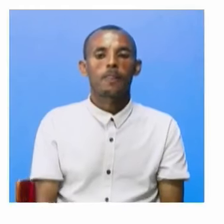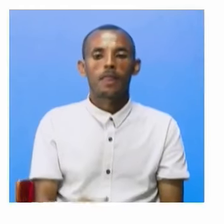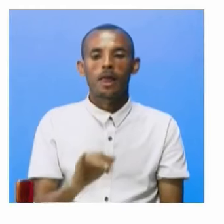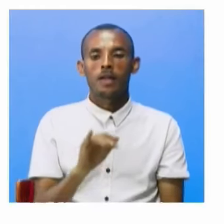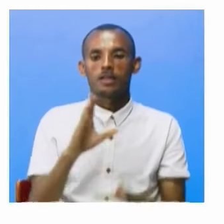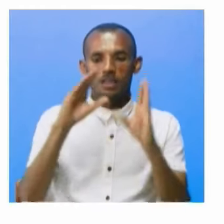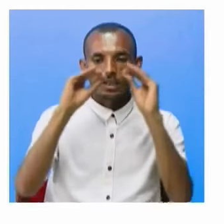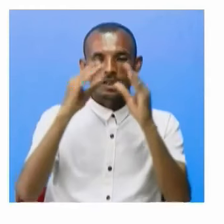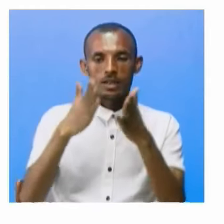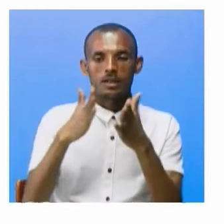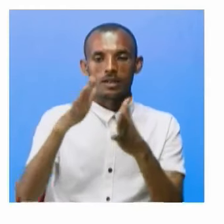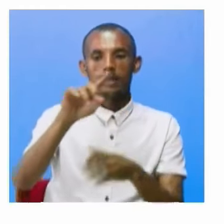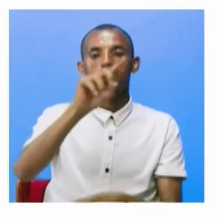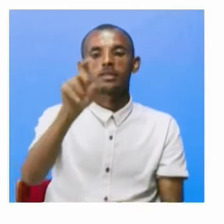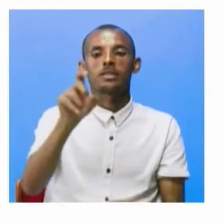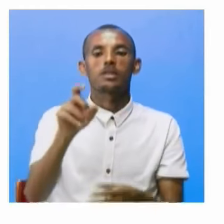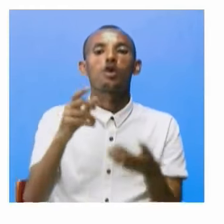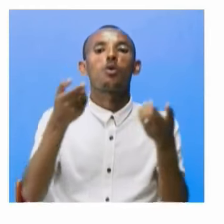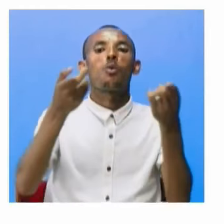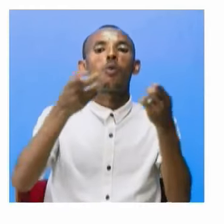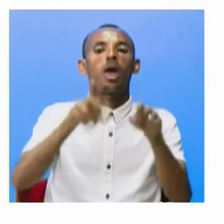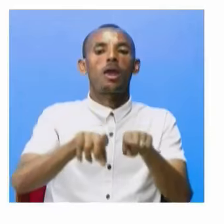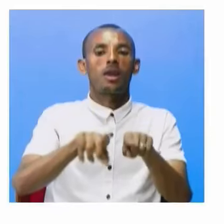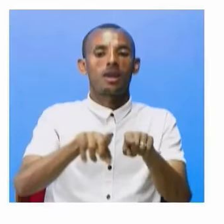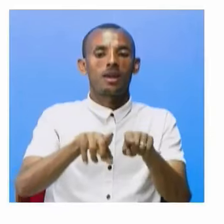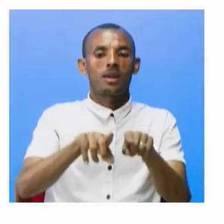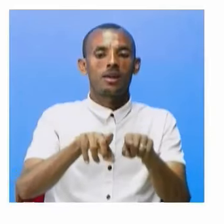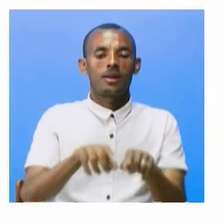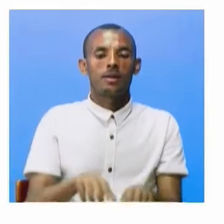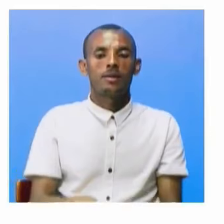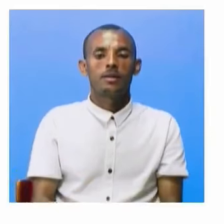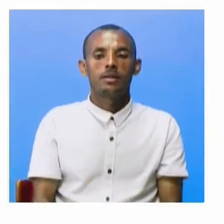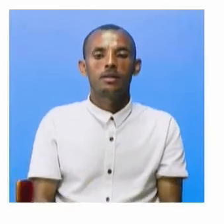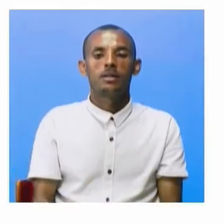to her, when